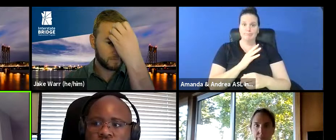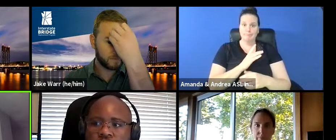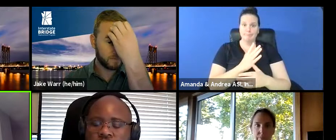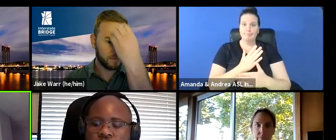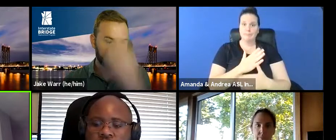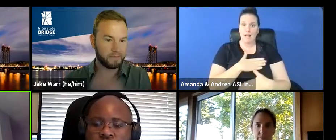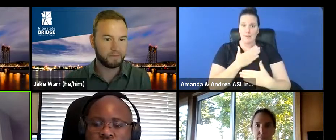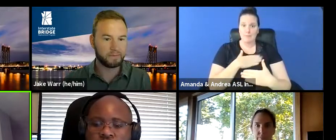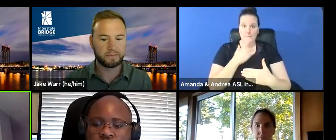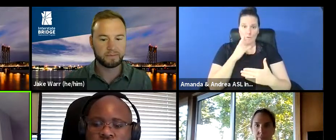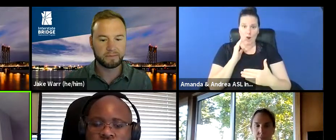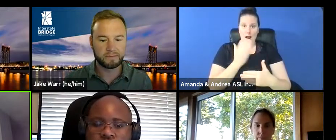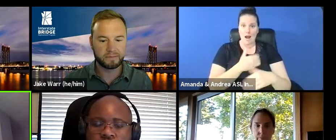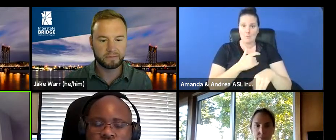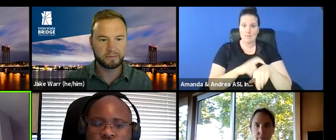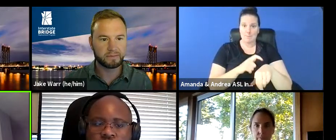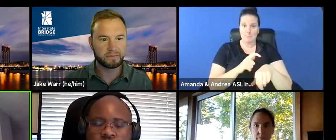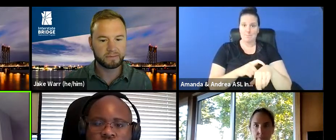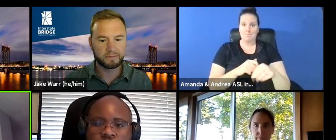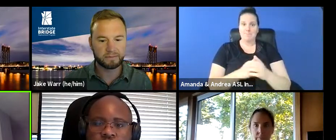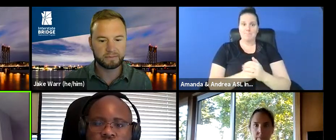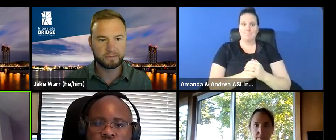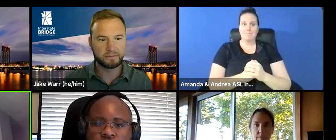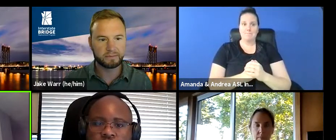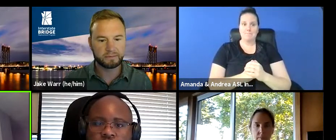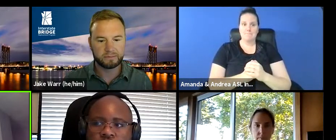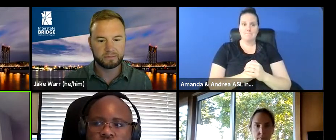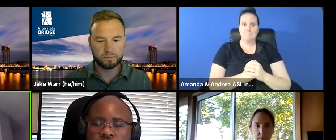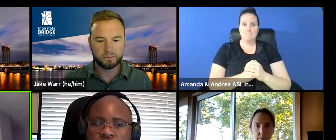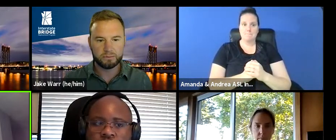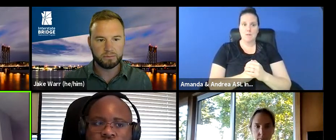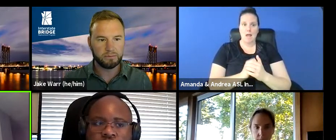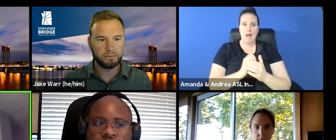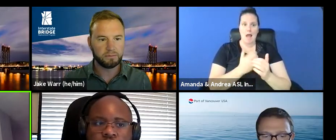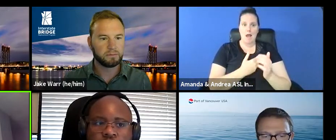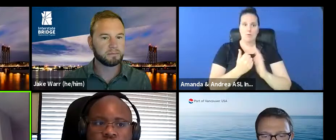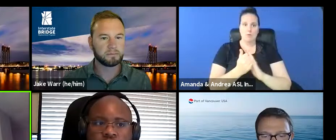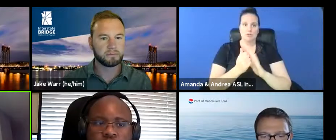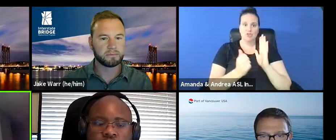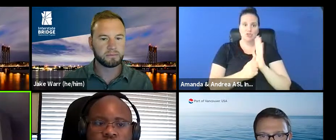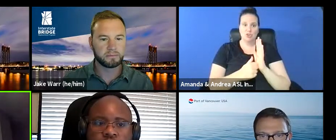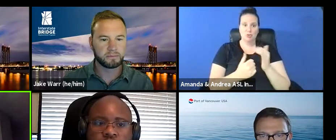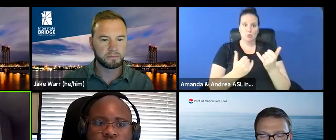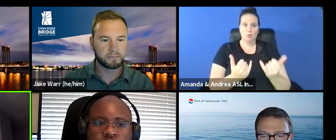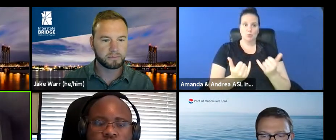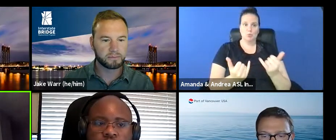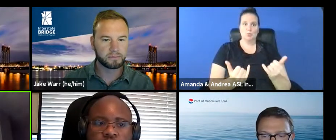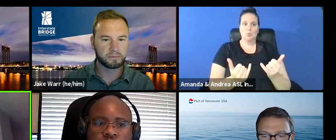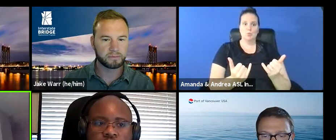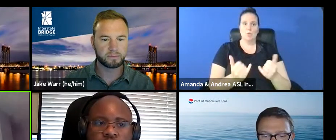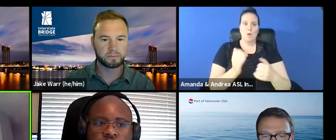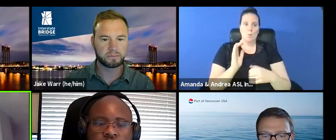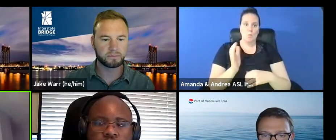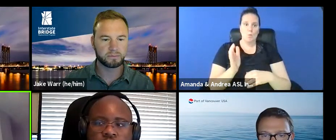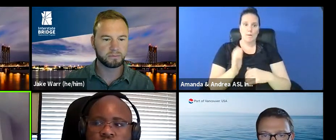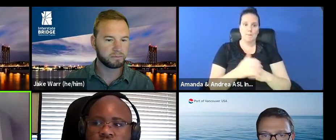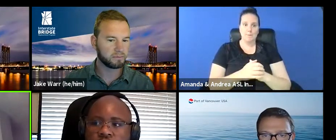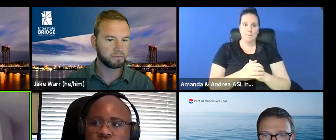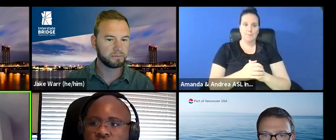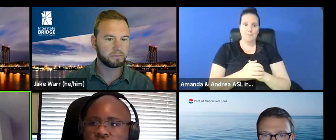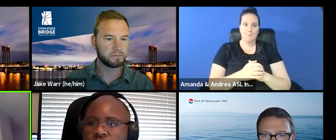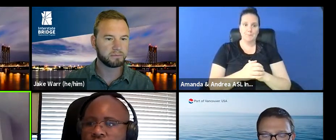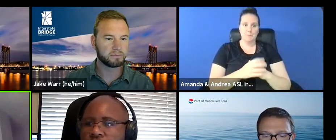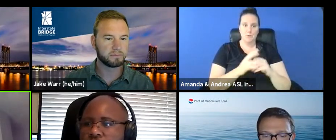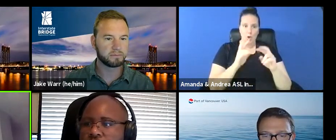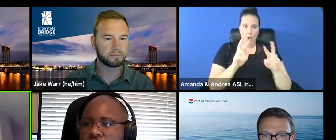time. For our agenda today, we are going to look at